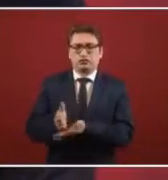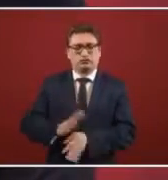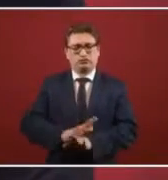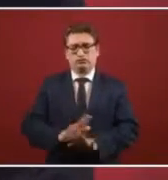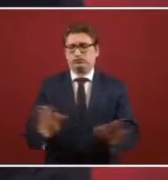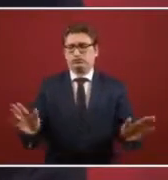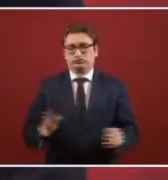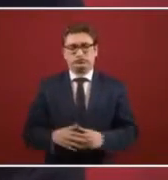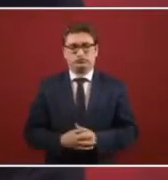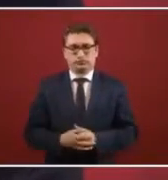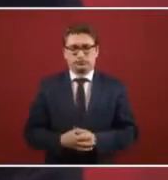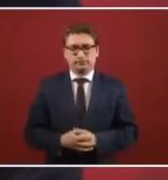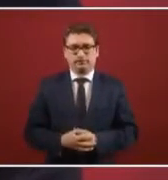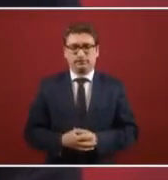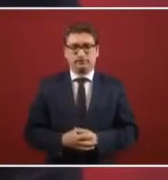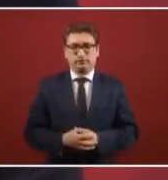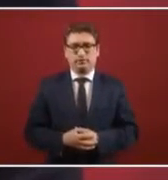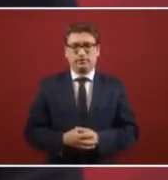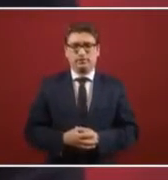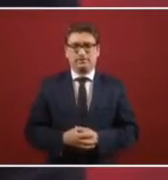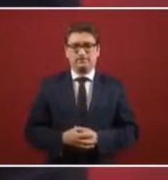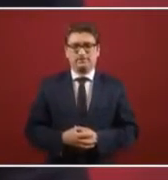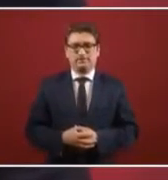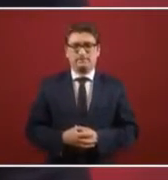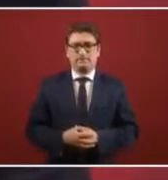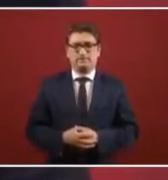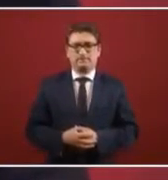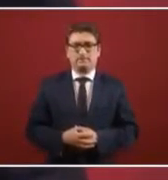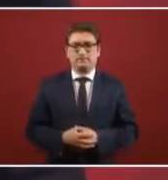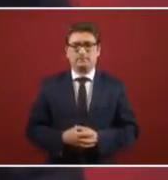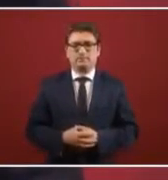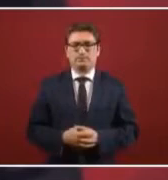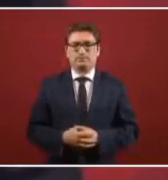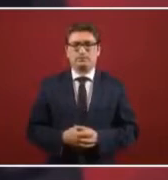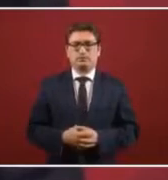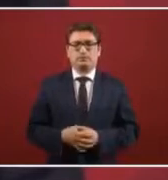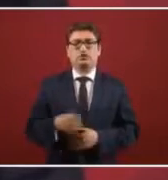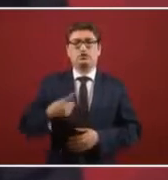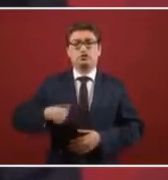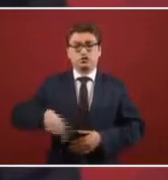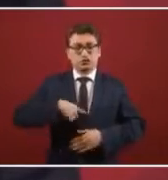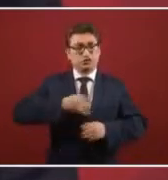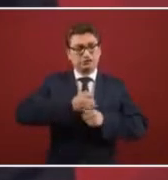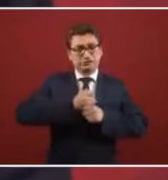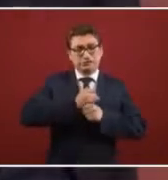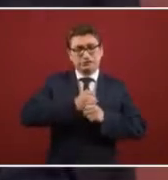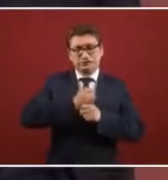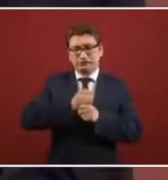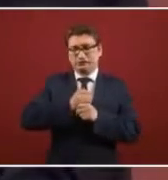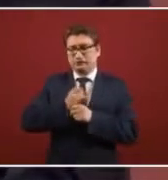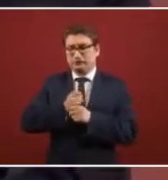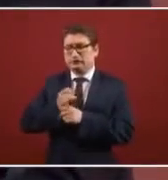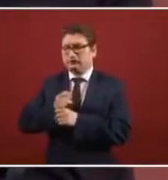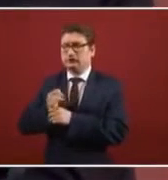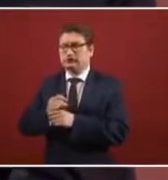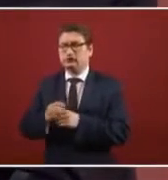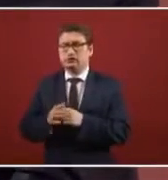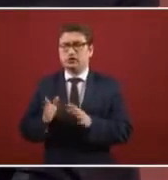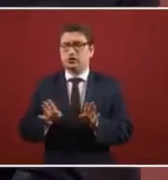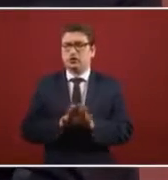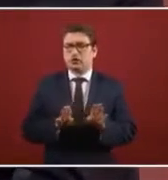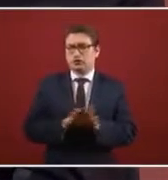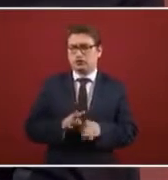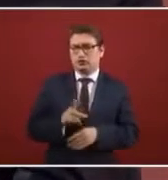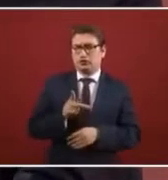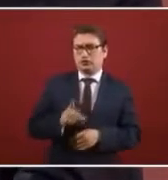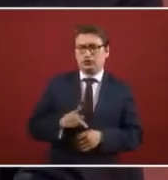involved, además no podríamos and we couldn't even estar indagando digging cómo any ejerció deeper as to el how Poder Judicial